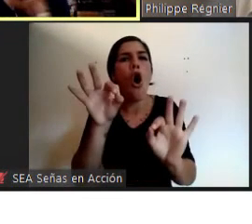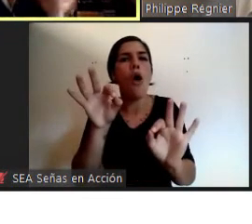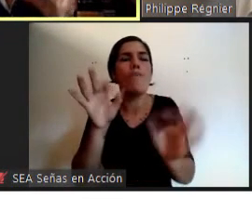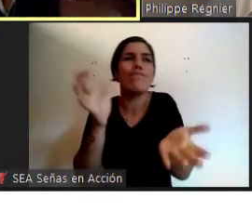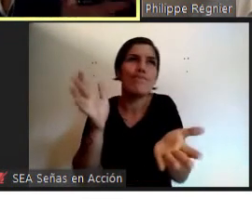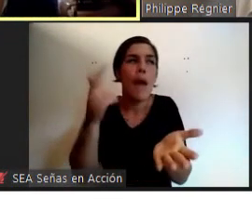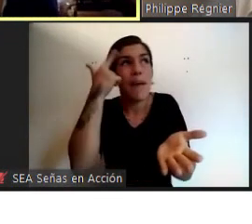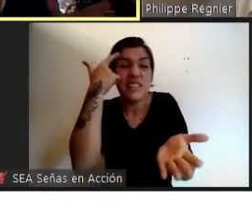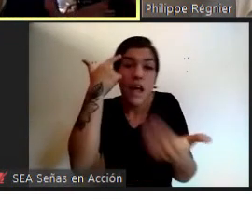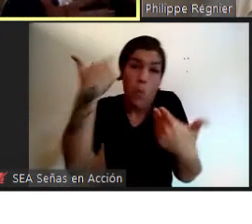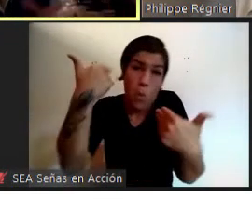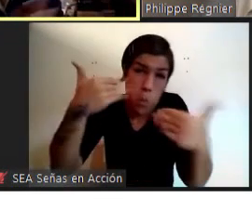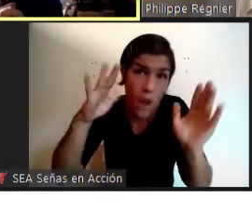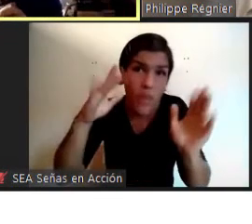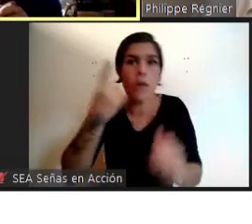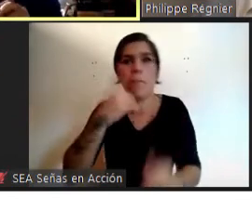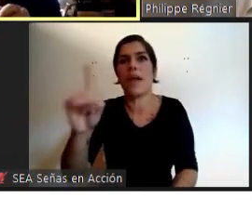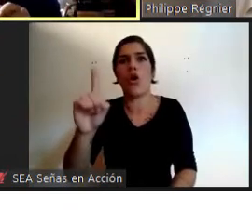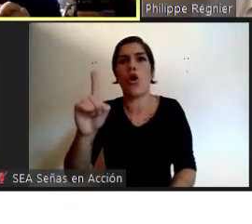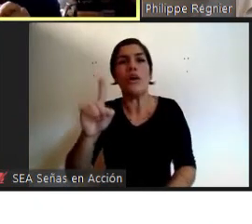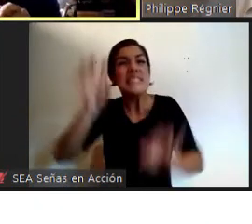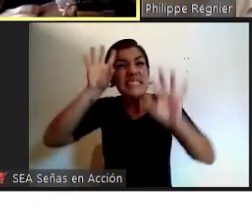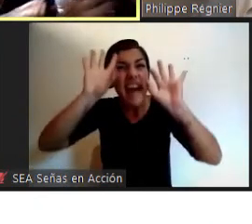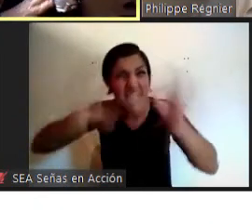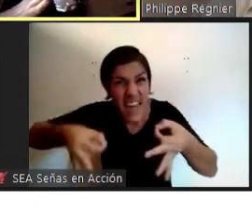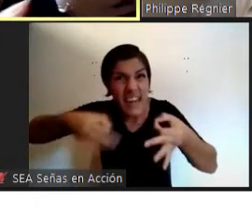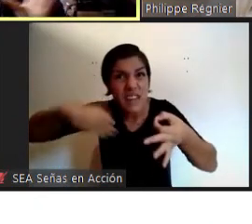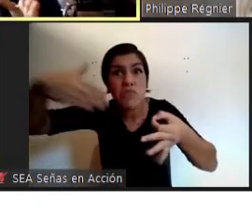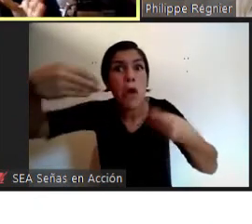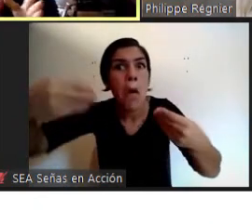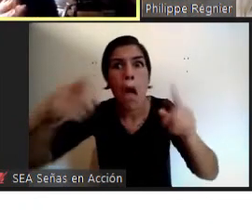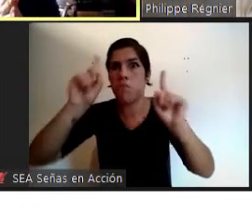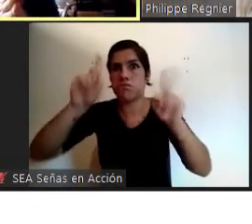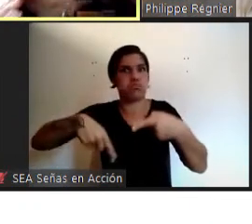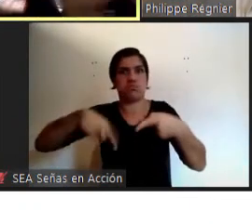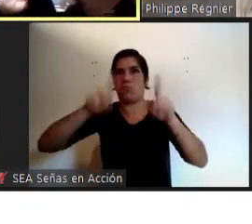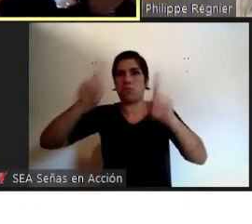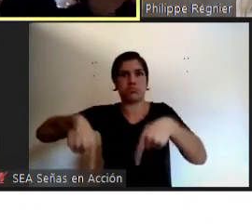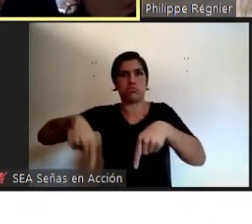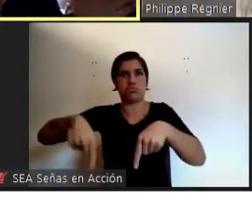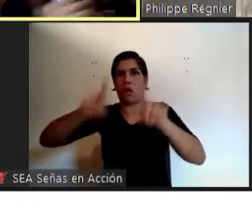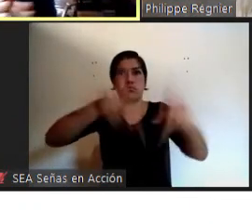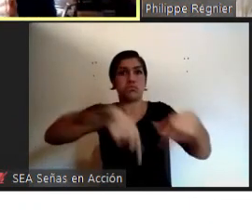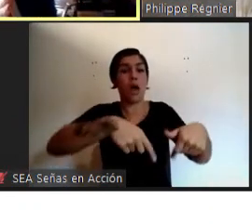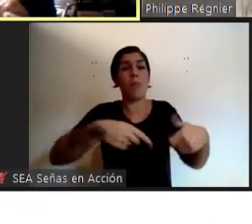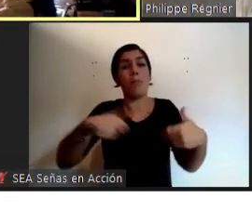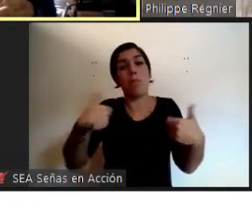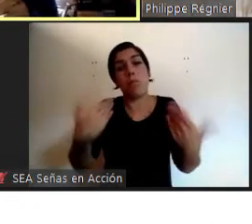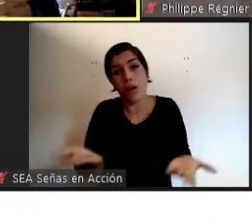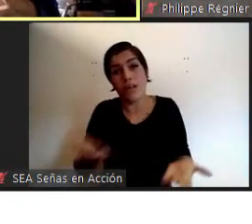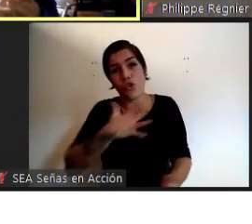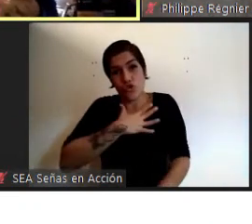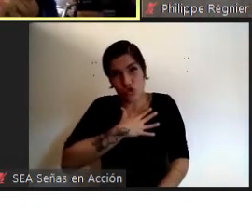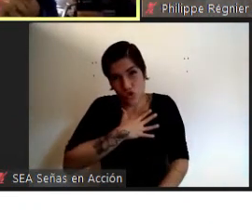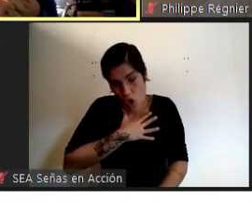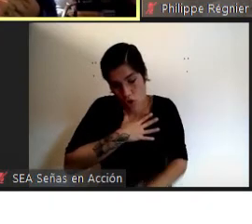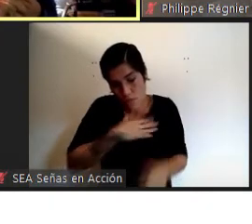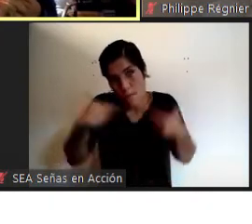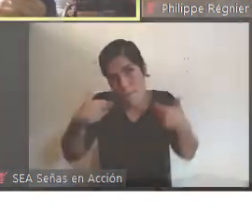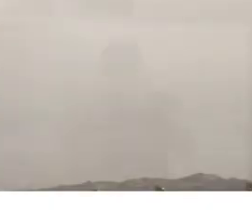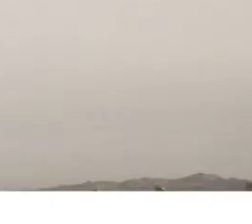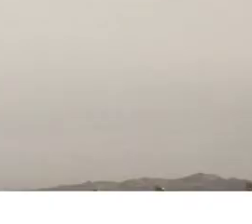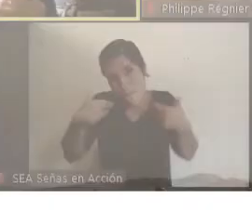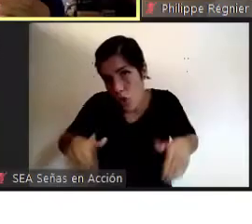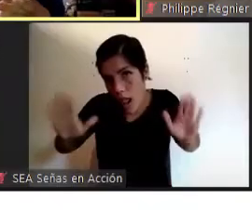I came down to some sort of personal idea that in a way expressed what we have been